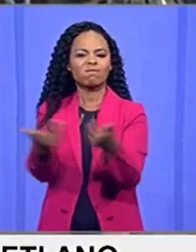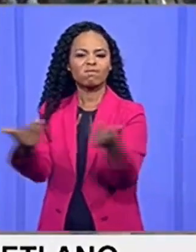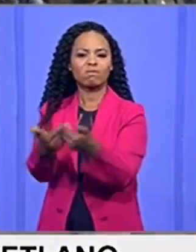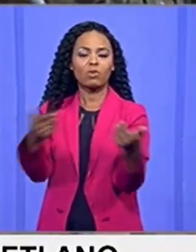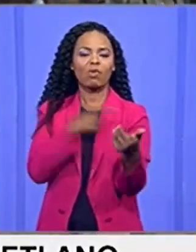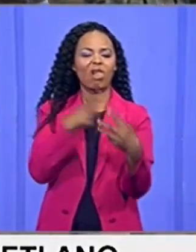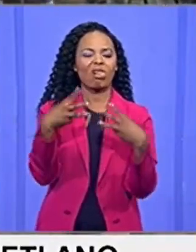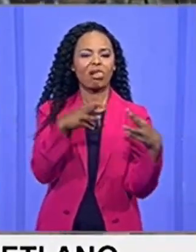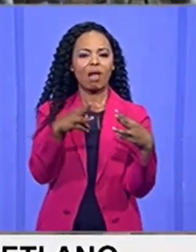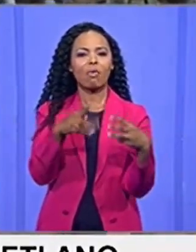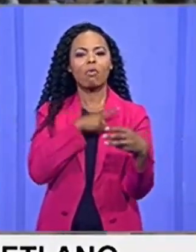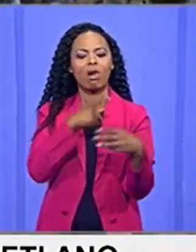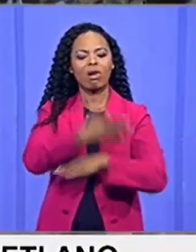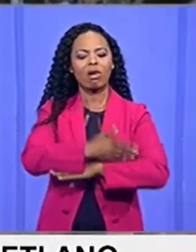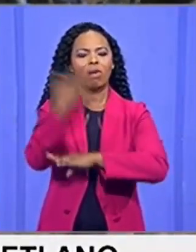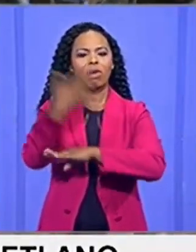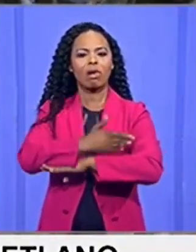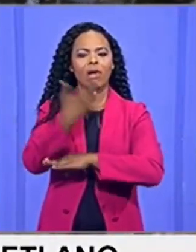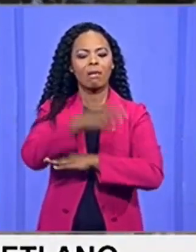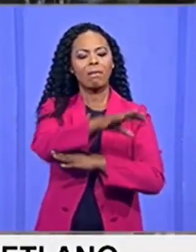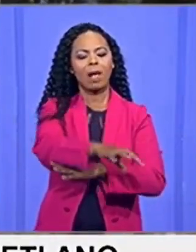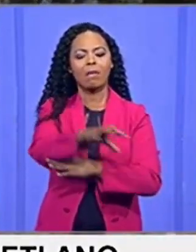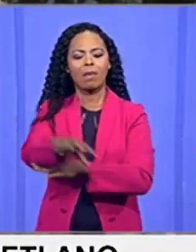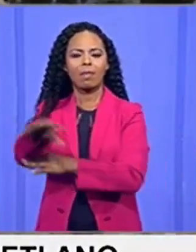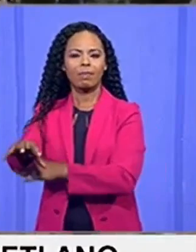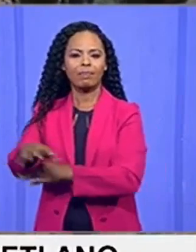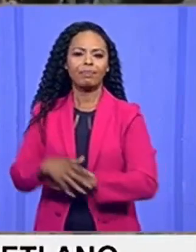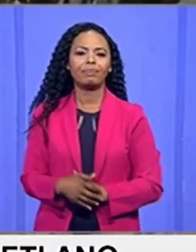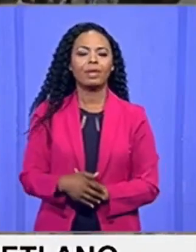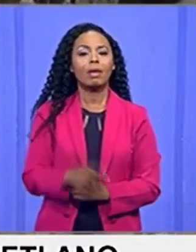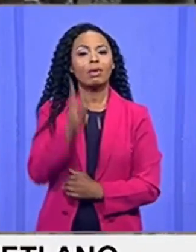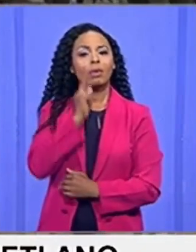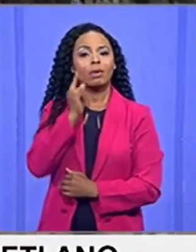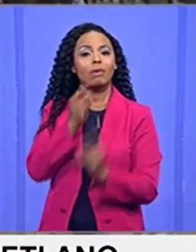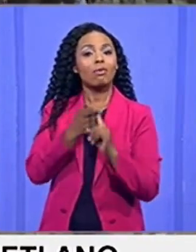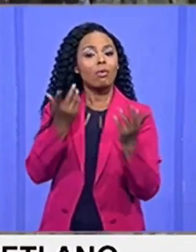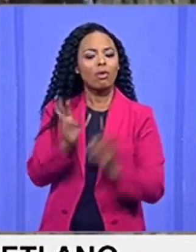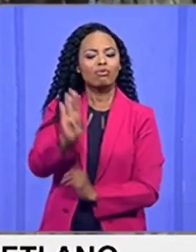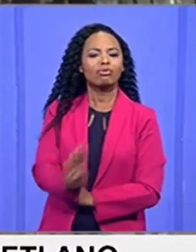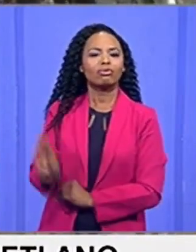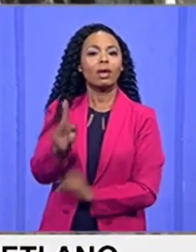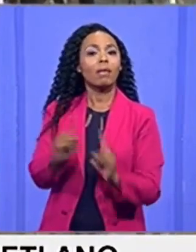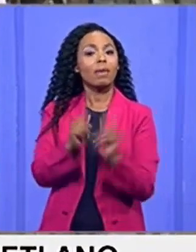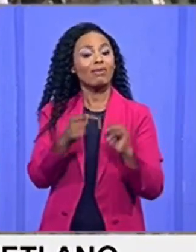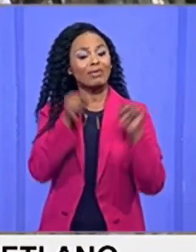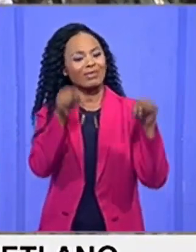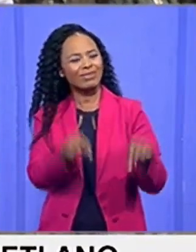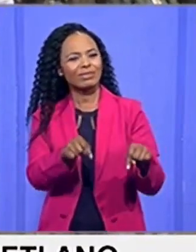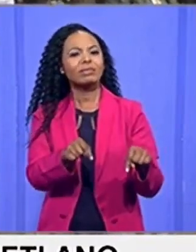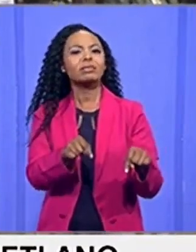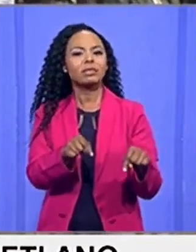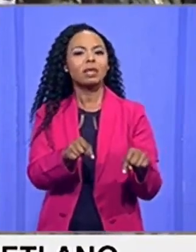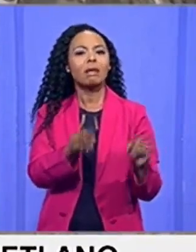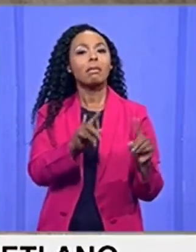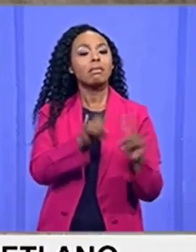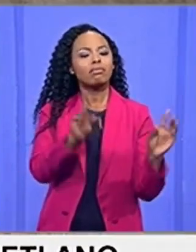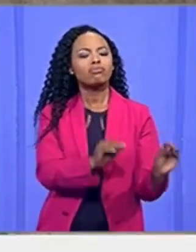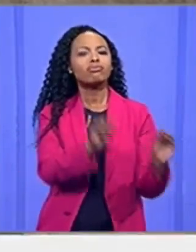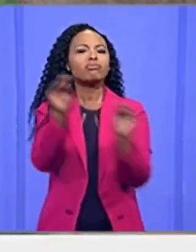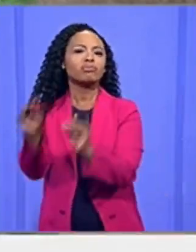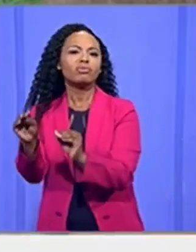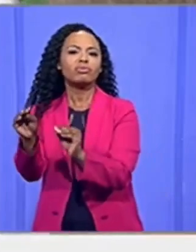melelwane. A myth has been debunked. Botswana actually come from Botswana. Well, they actually come here and they've moved